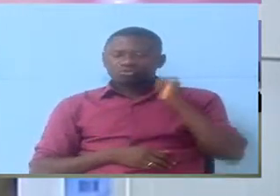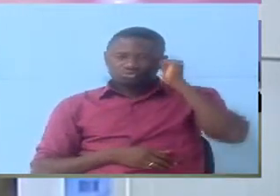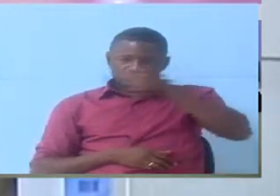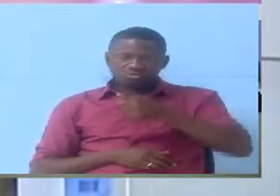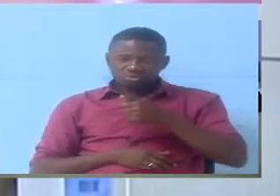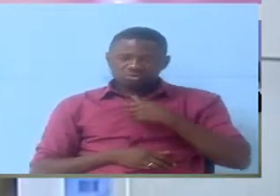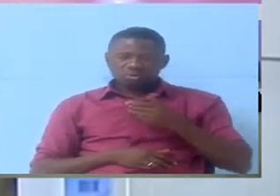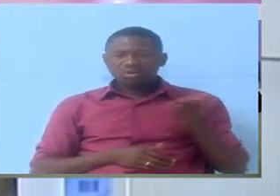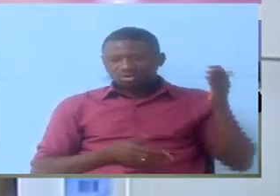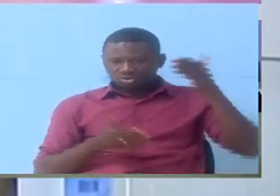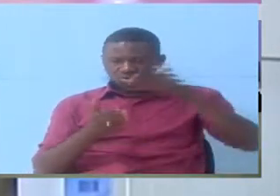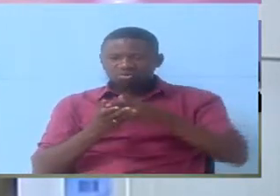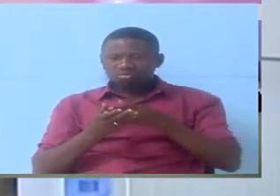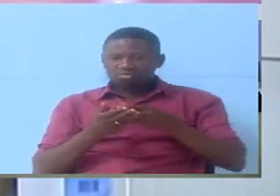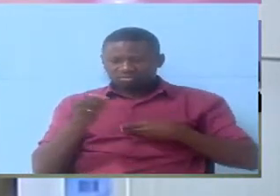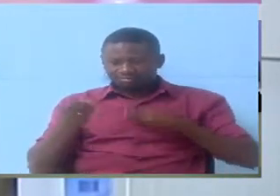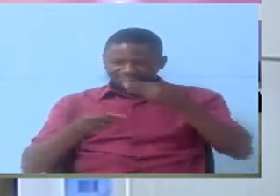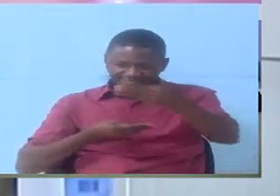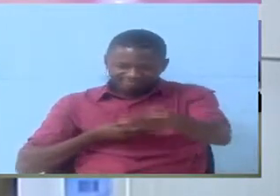over.